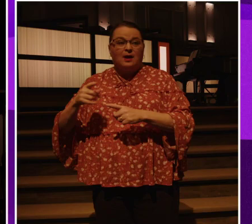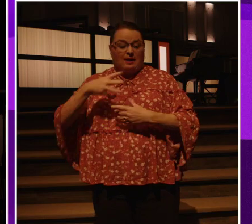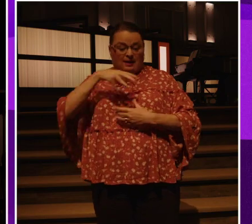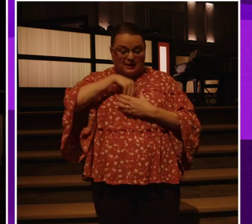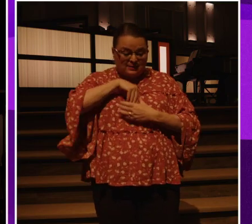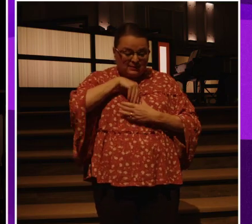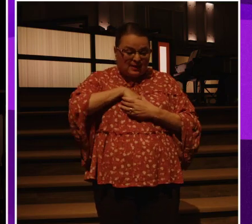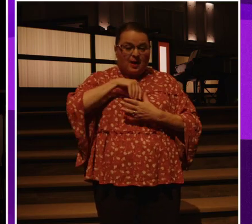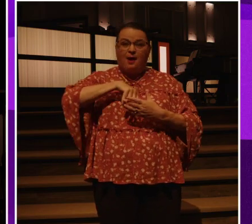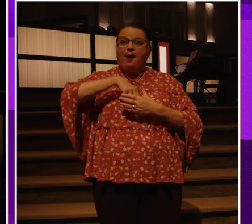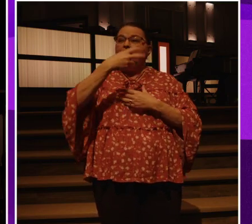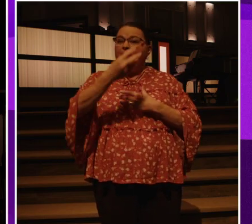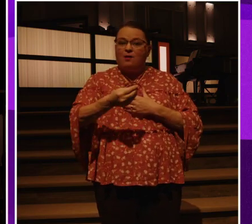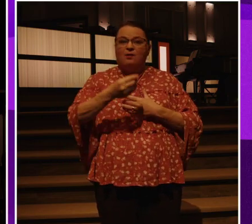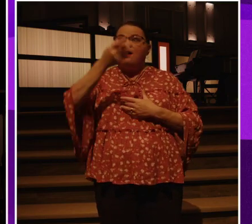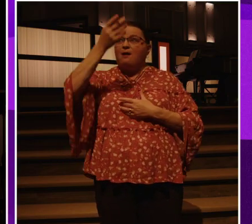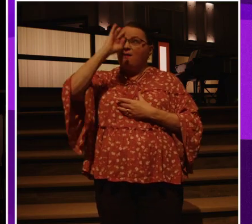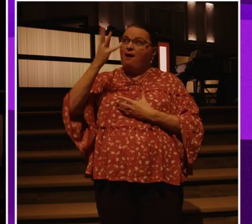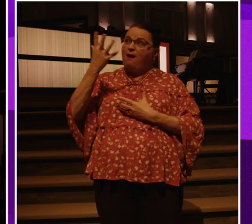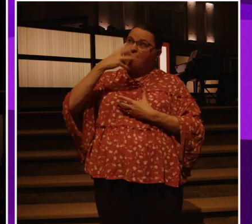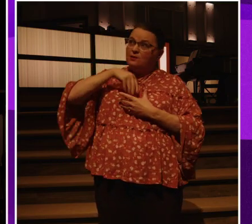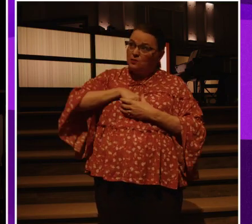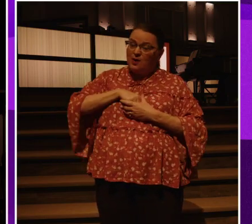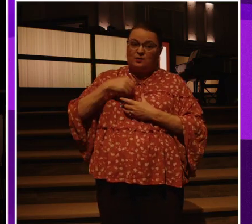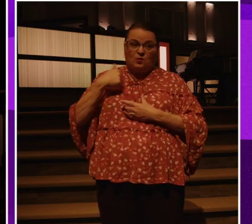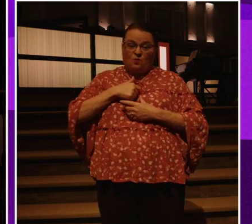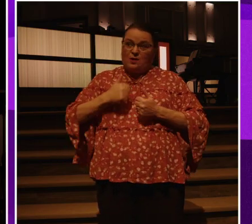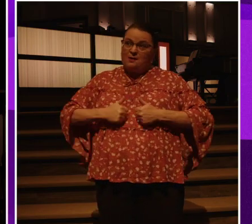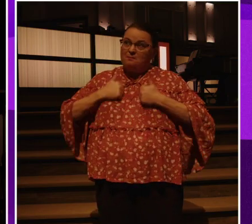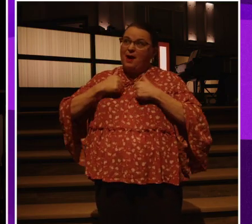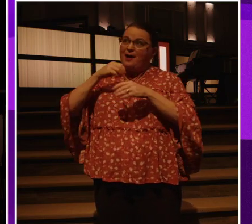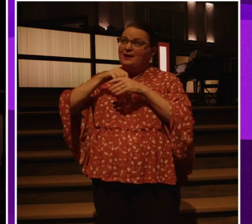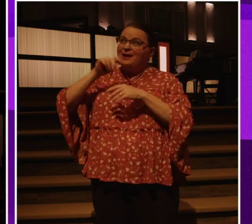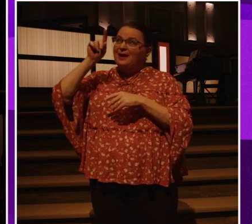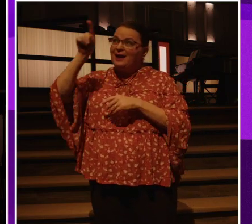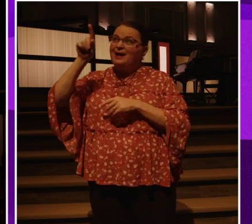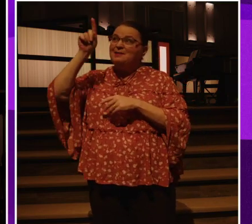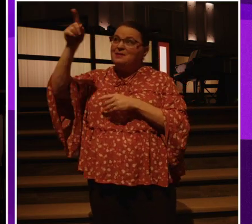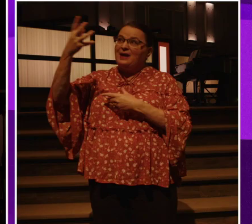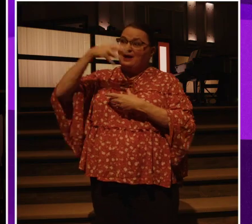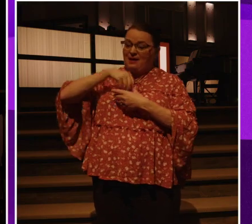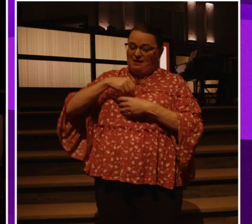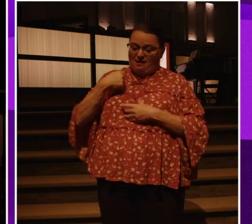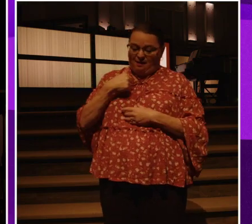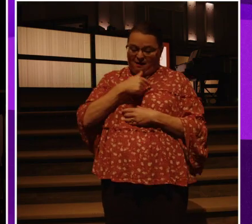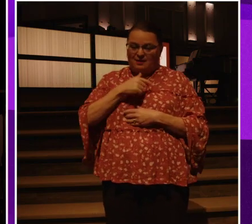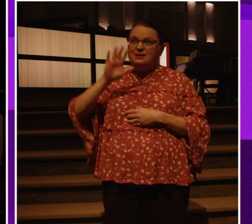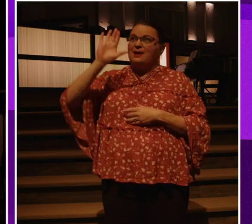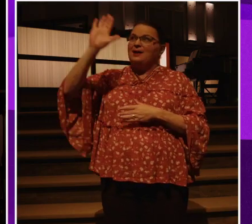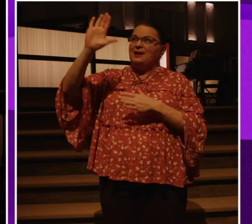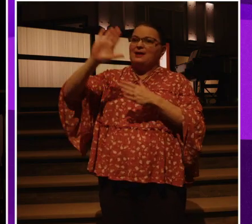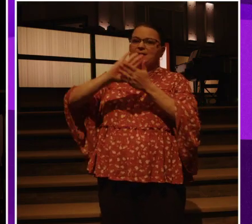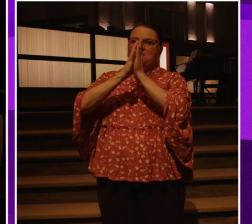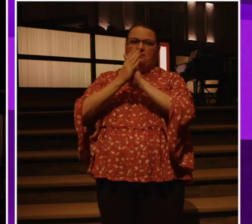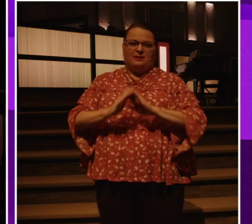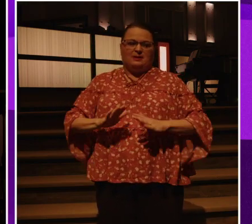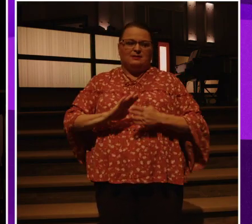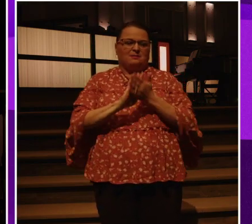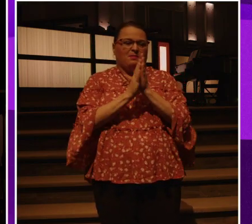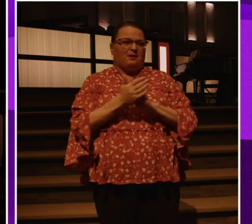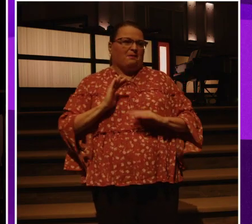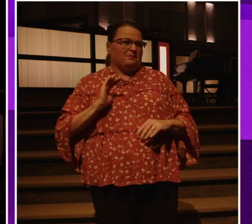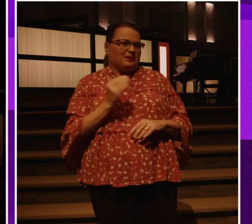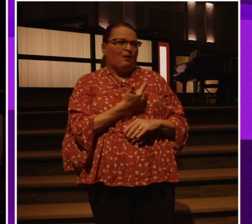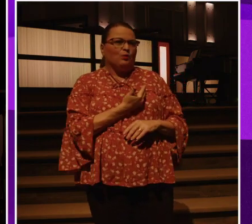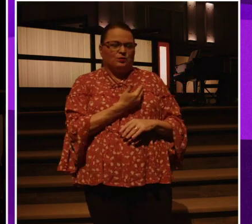God dwells, and if we abide in Him and He in us, then the peace of God can be ours. Chapter